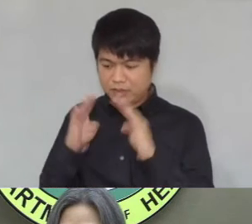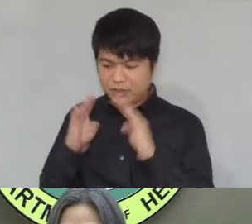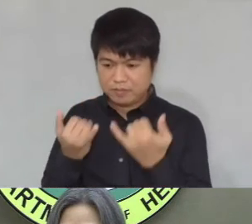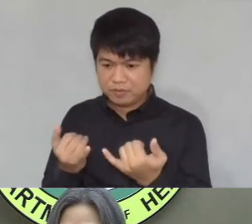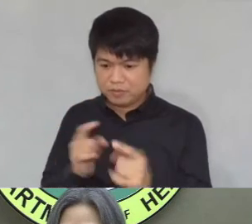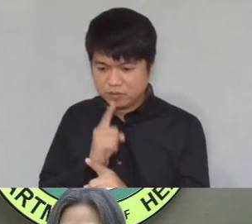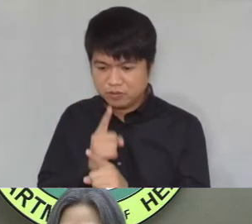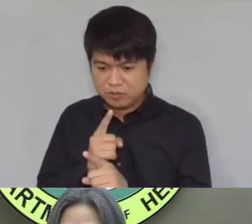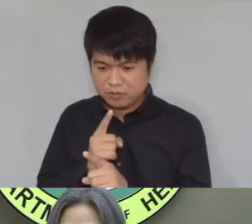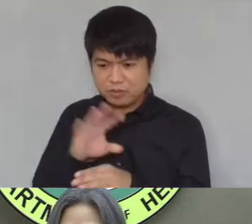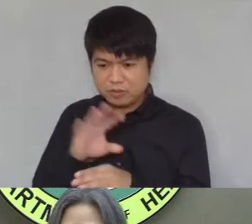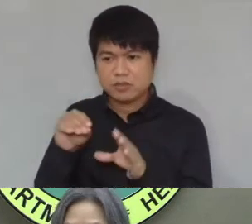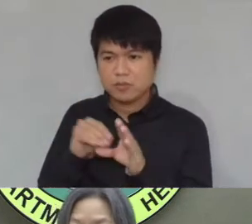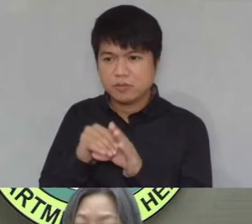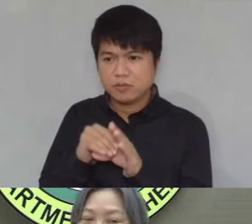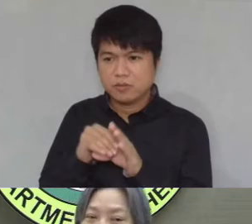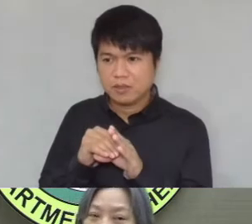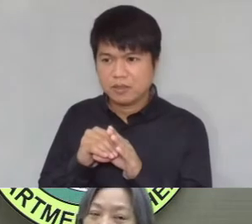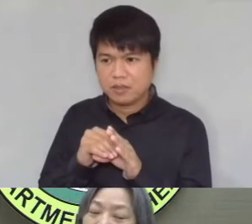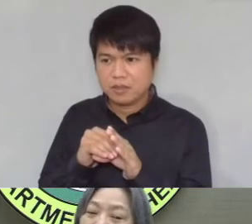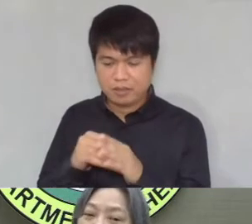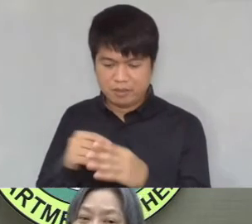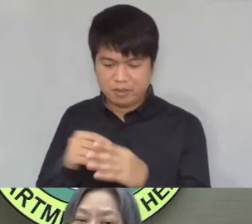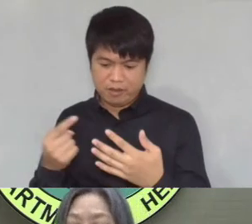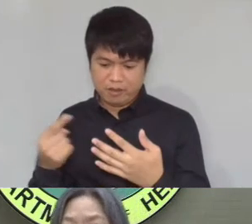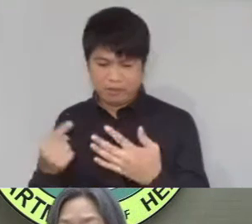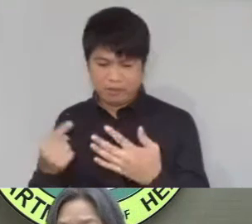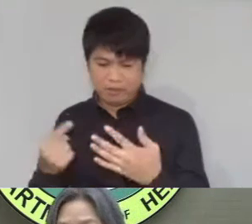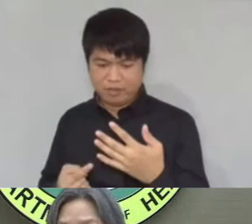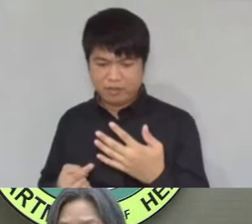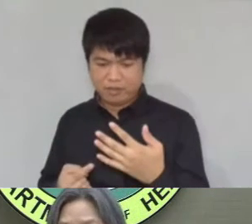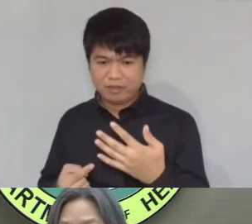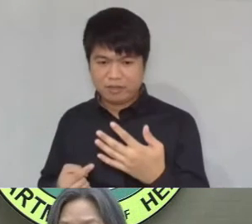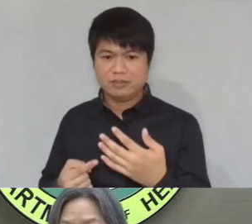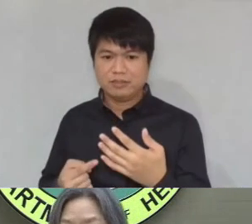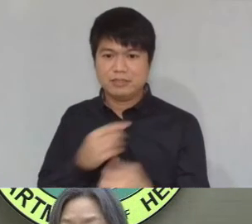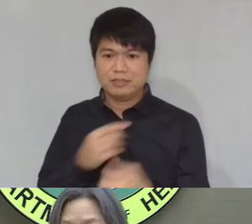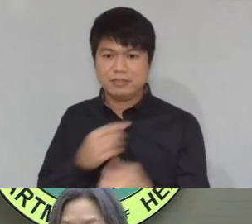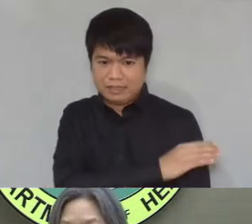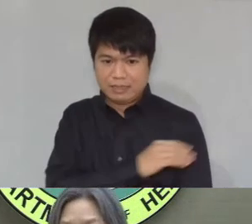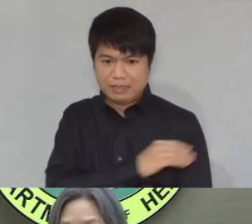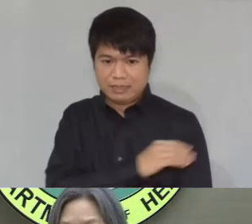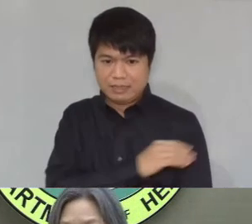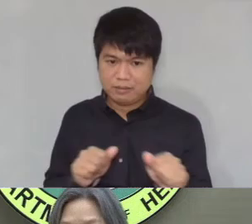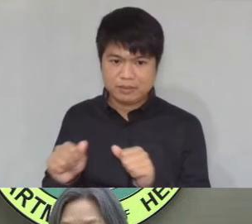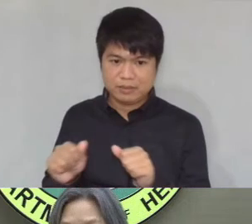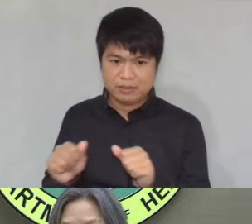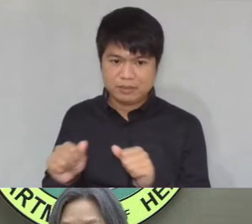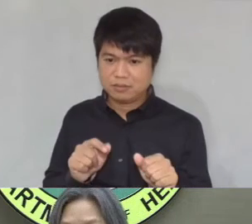problem now is actually making sure it's incorporated into the other clinical activities as well. And we're starting to